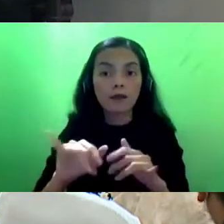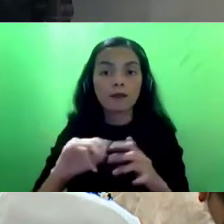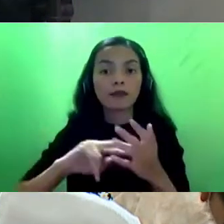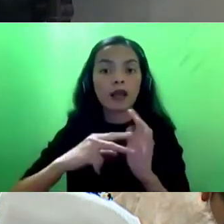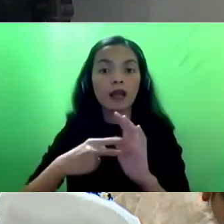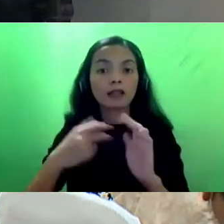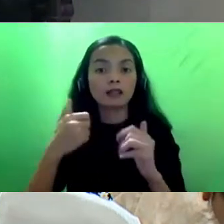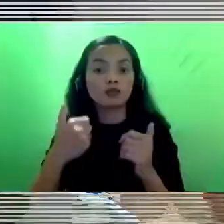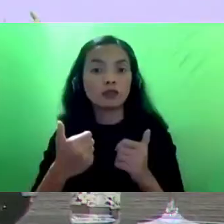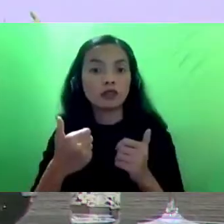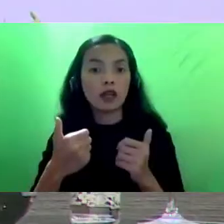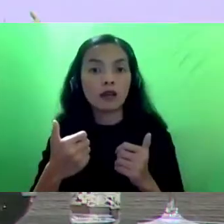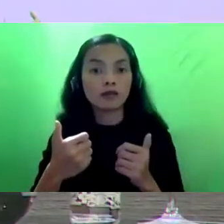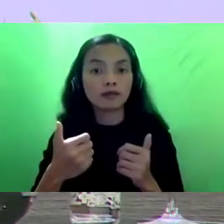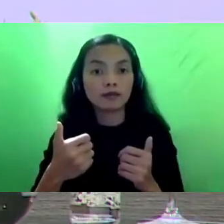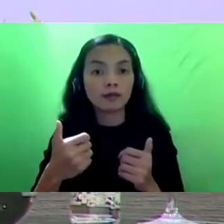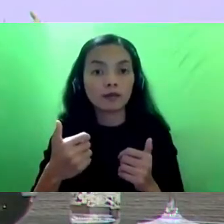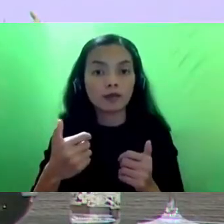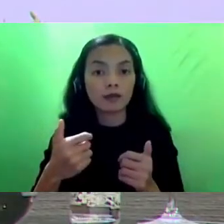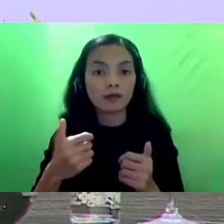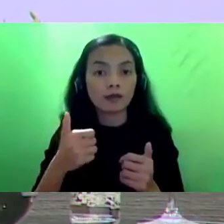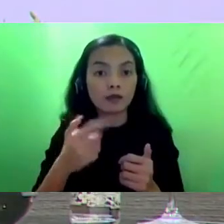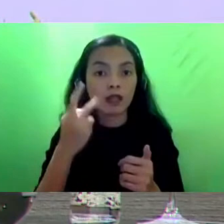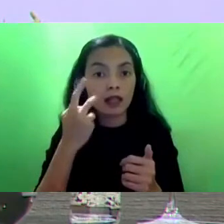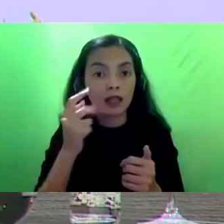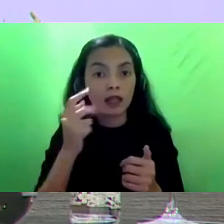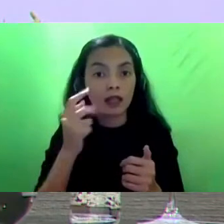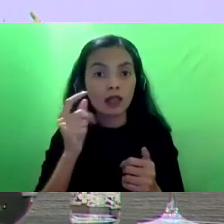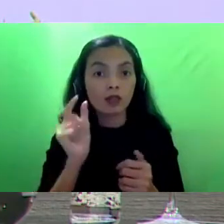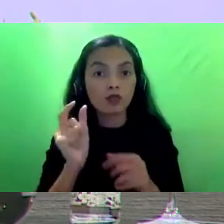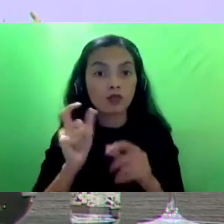can we see Dr. Usha on the screen, please?